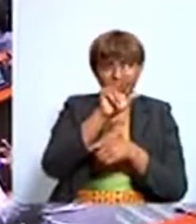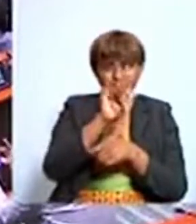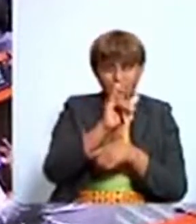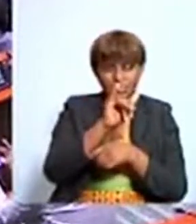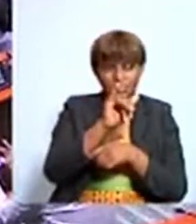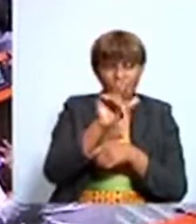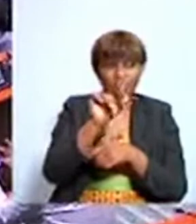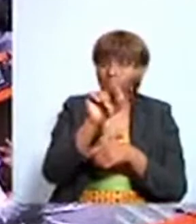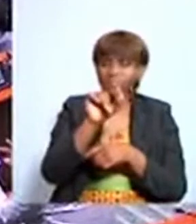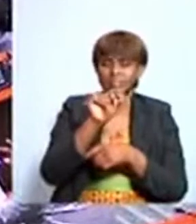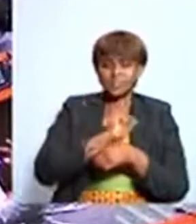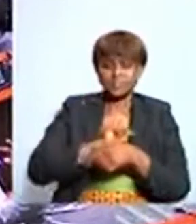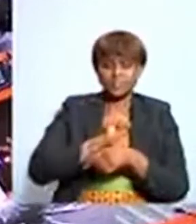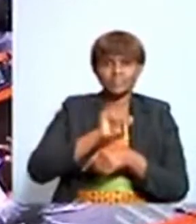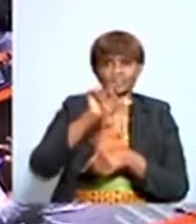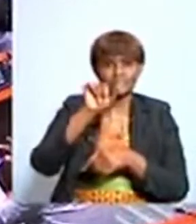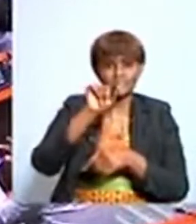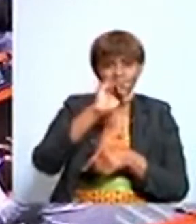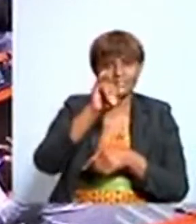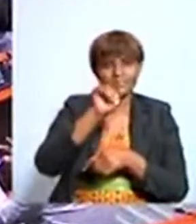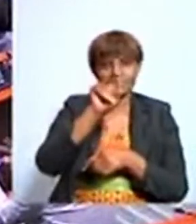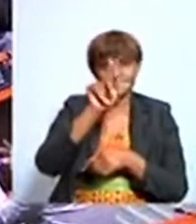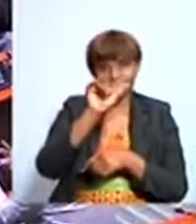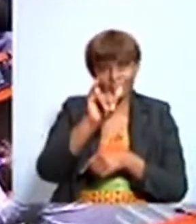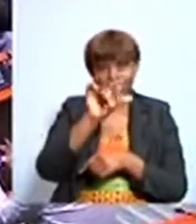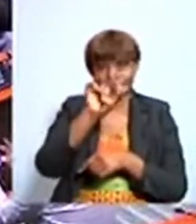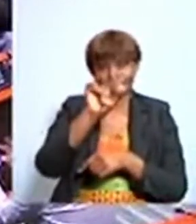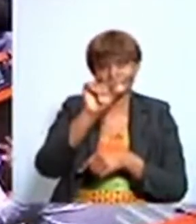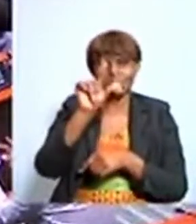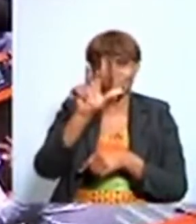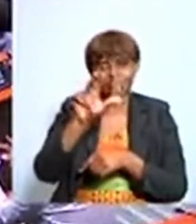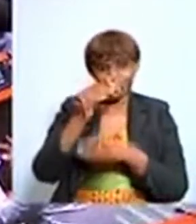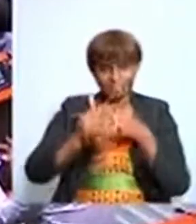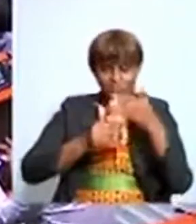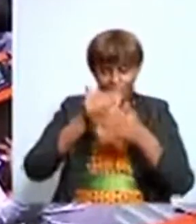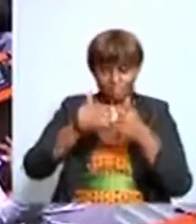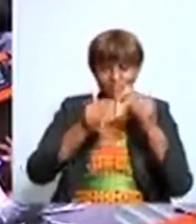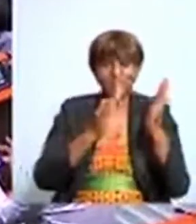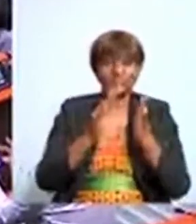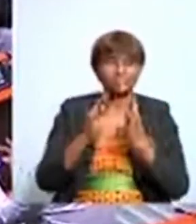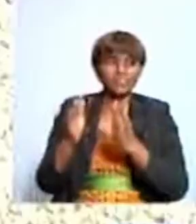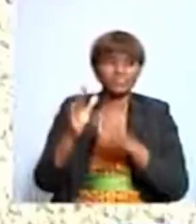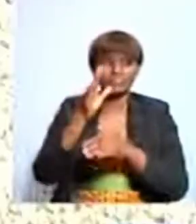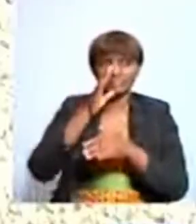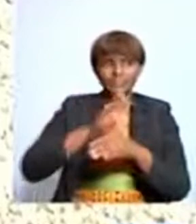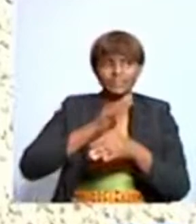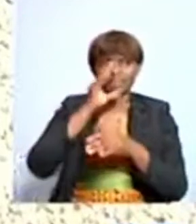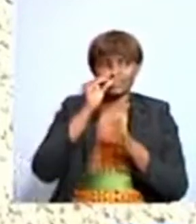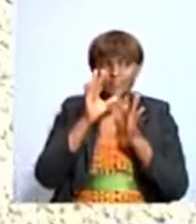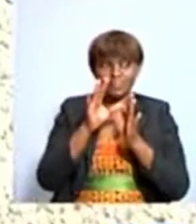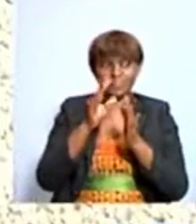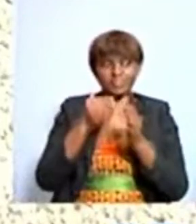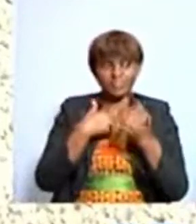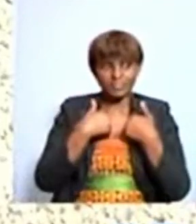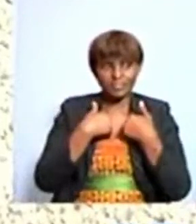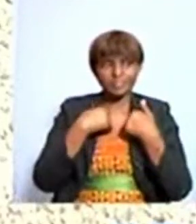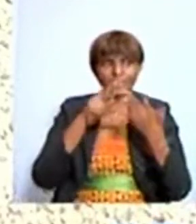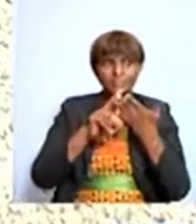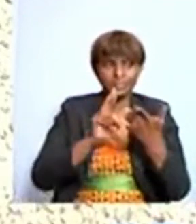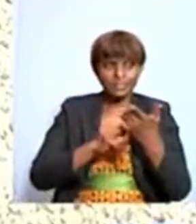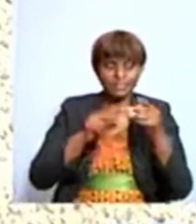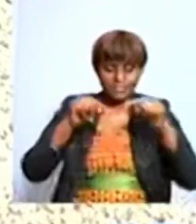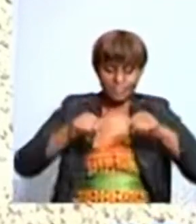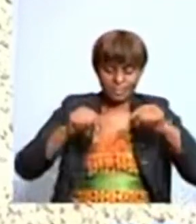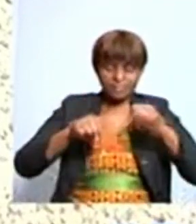2020, or 20th July 2023. Next order. Madam Speaker, I have to report to the